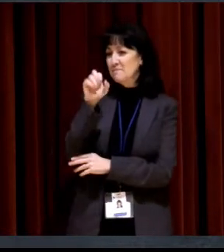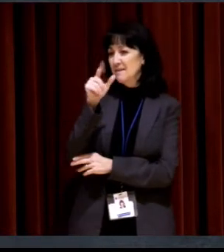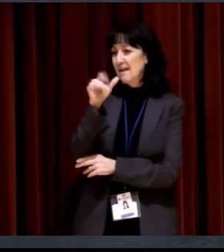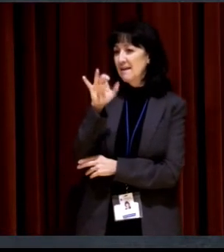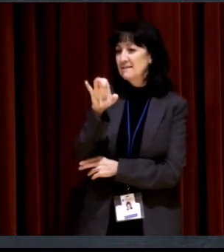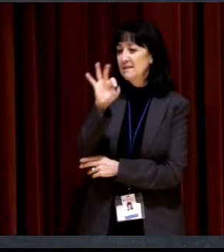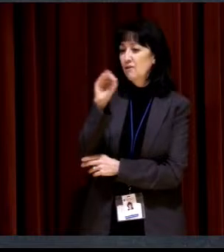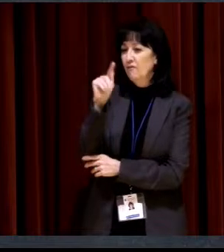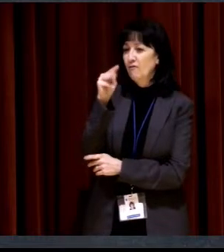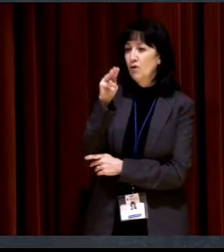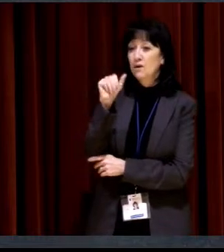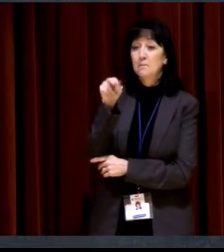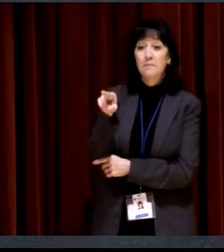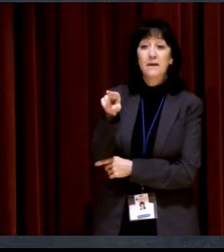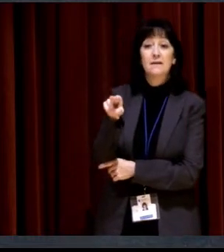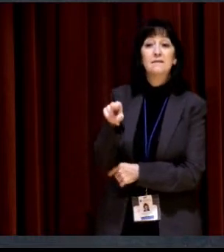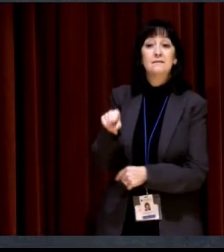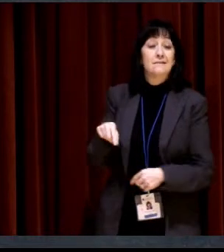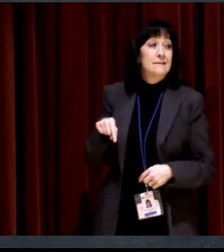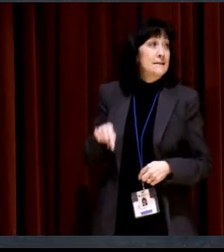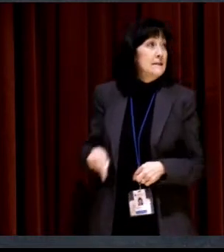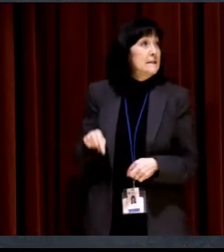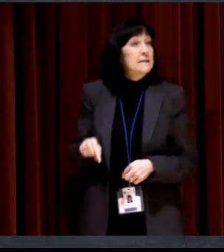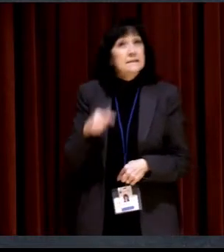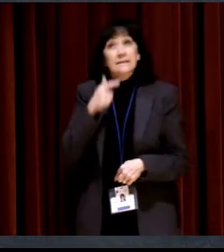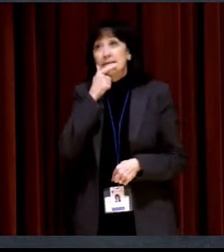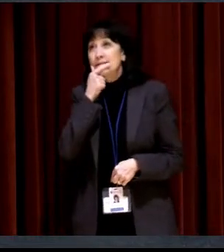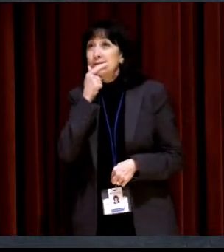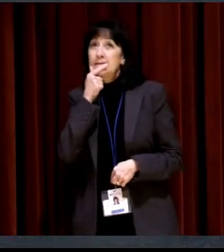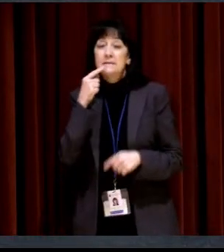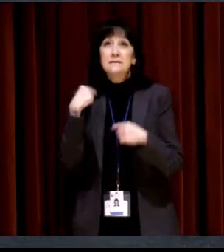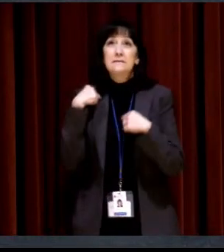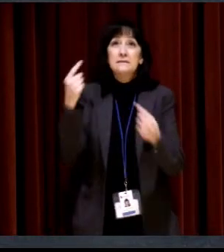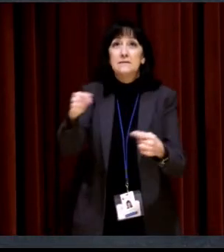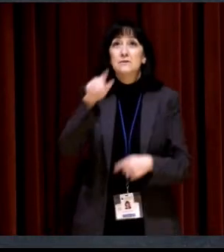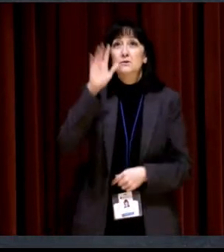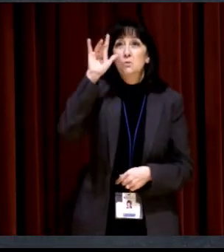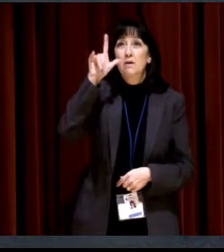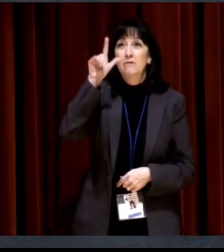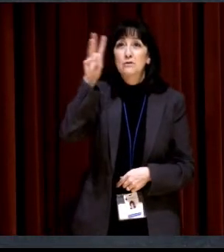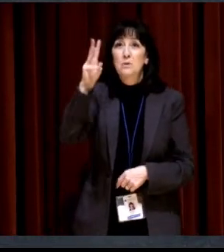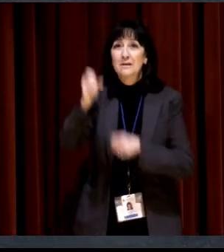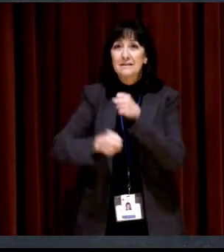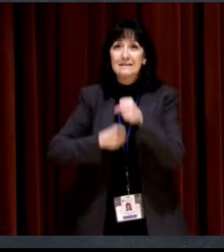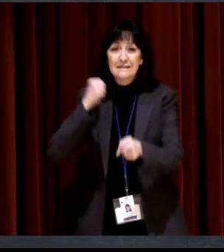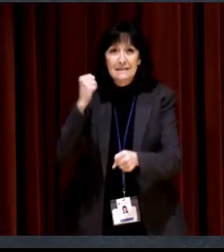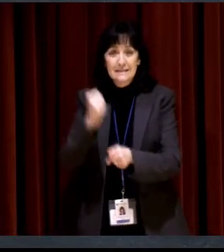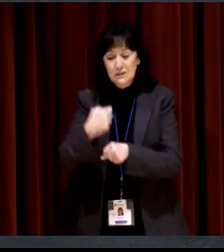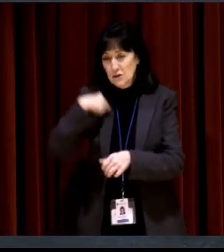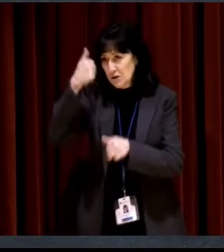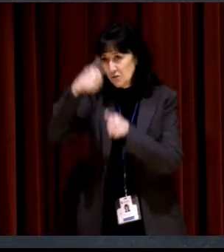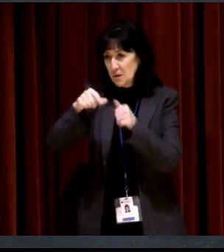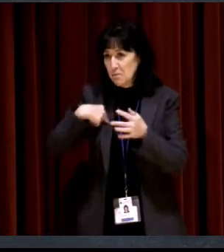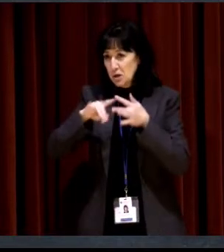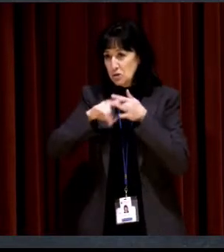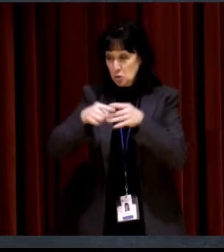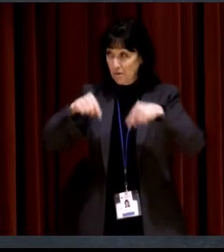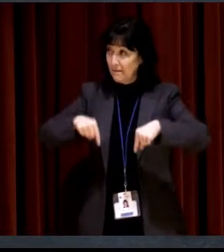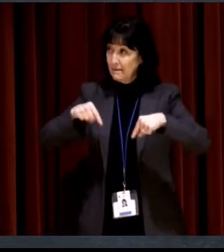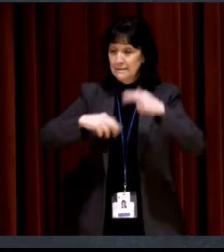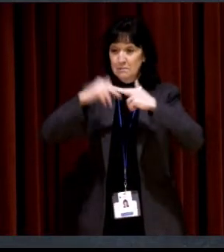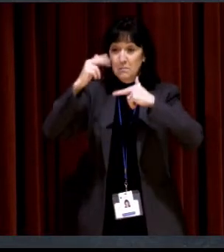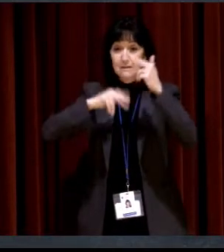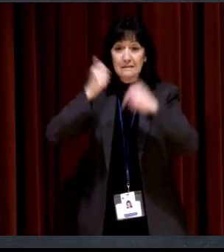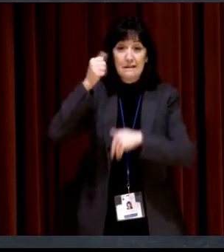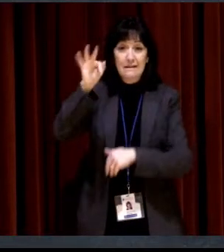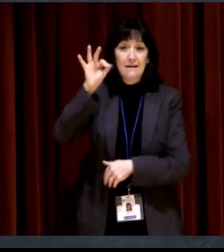This is my 25th or 26th year with the Christina School District, actually starting in this building in 1995. I